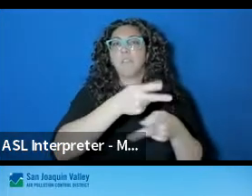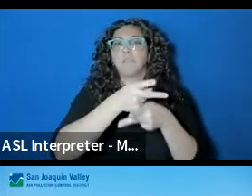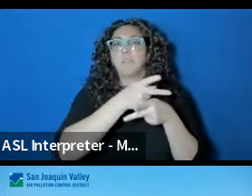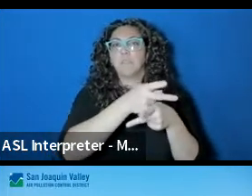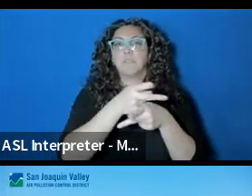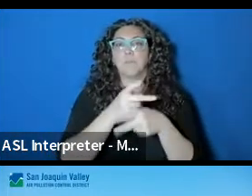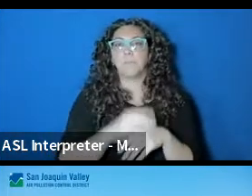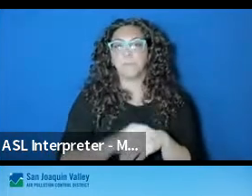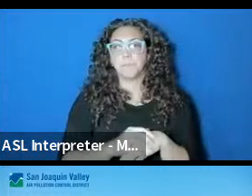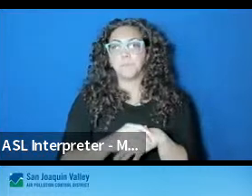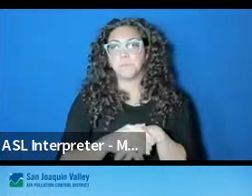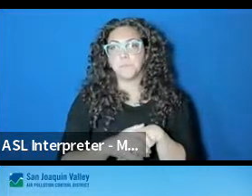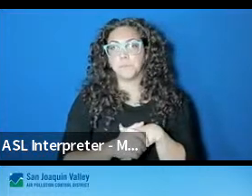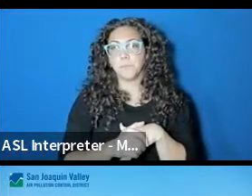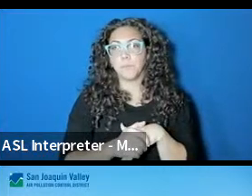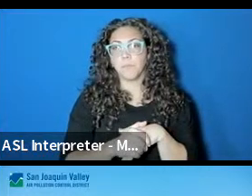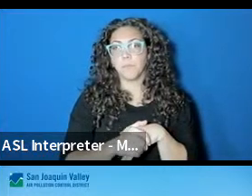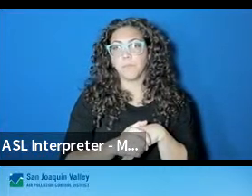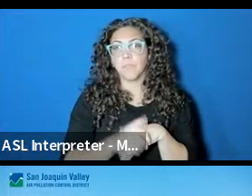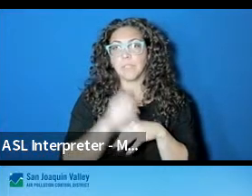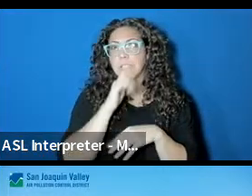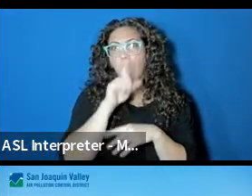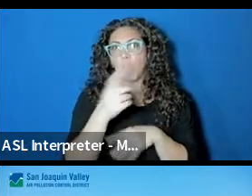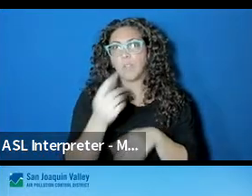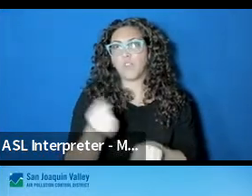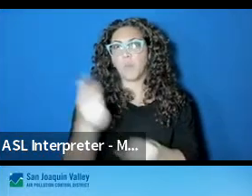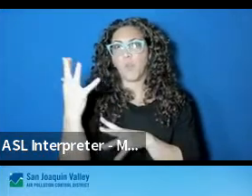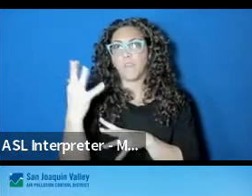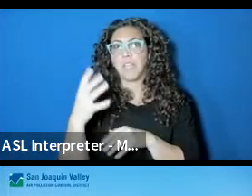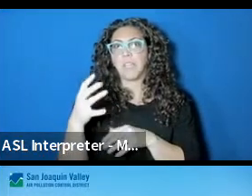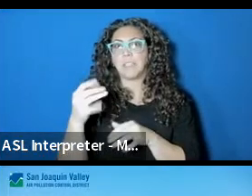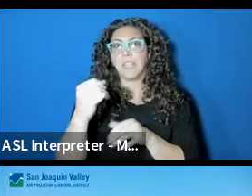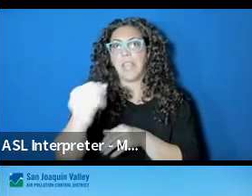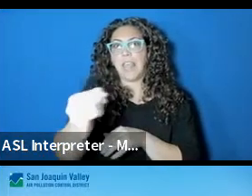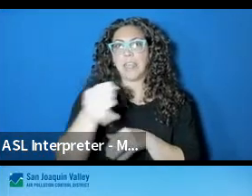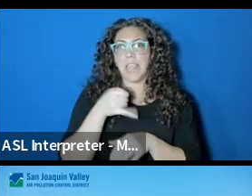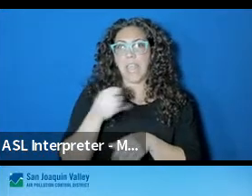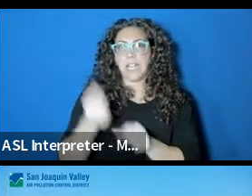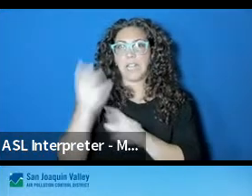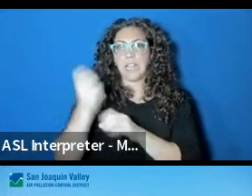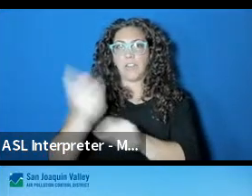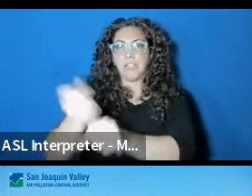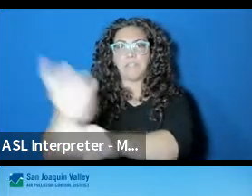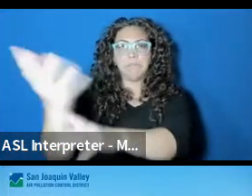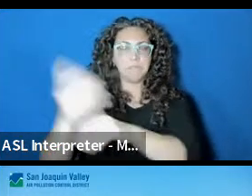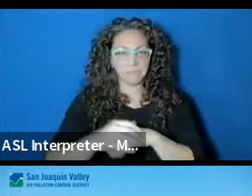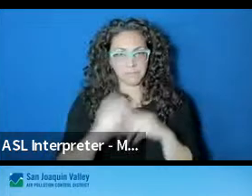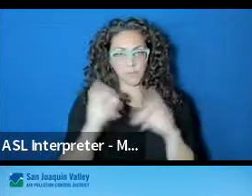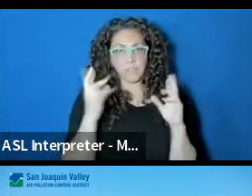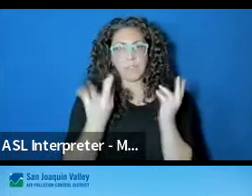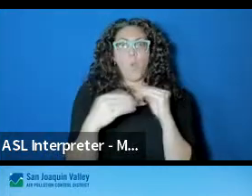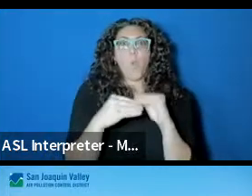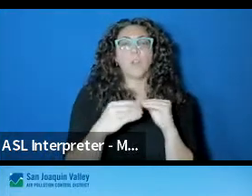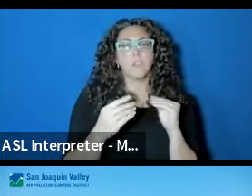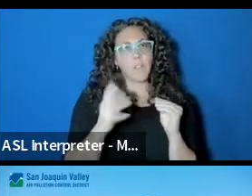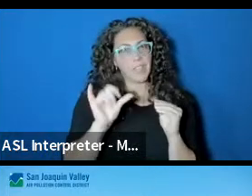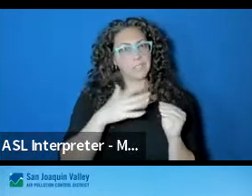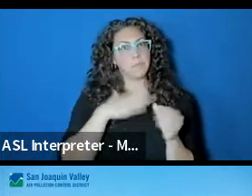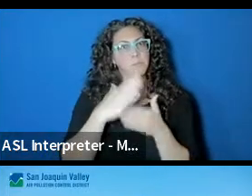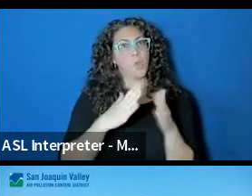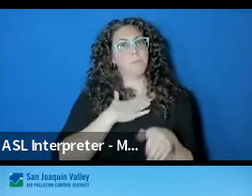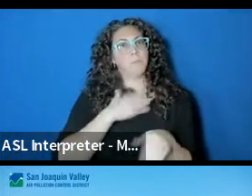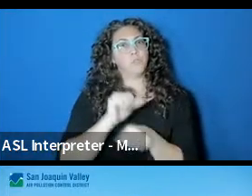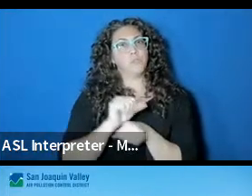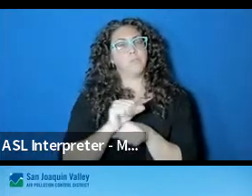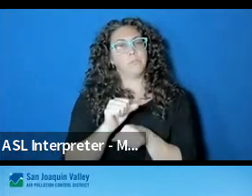beyond removing and line clearing. And that's a huge part of my job is trying to work with the city to